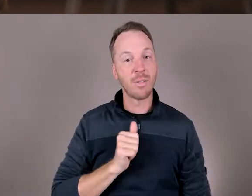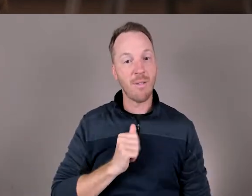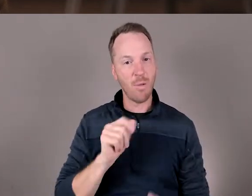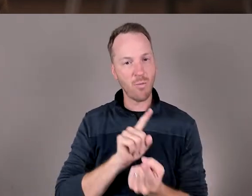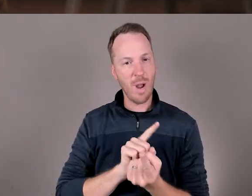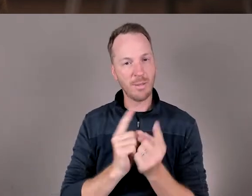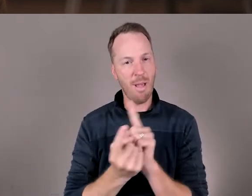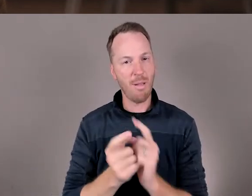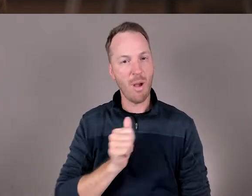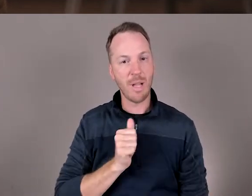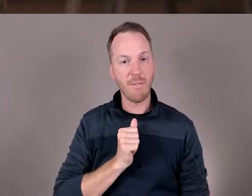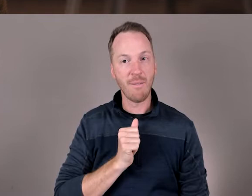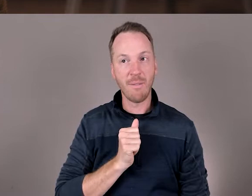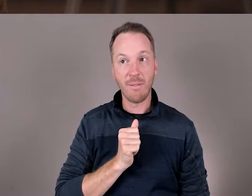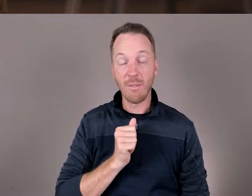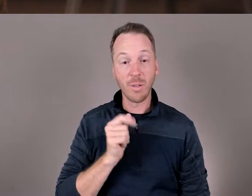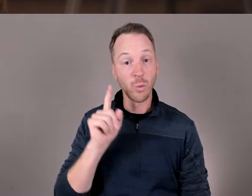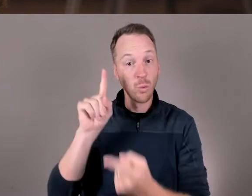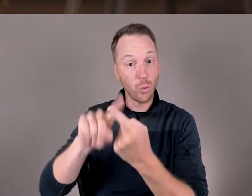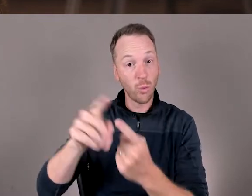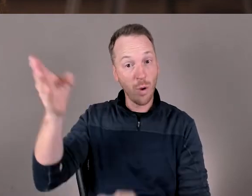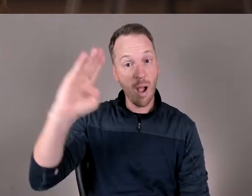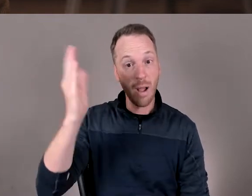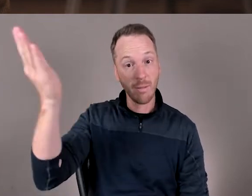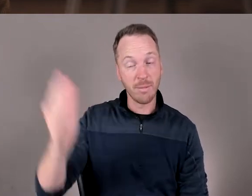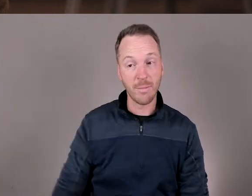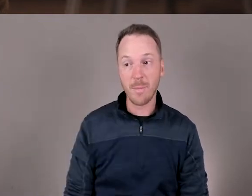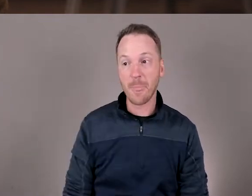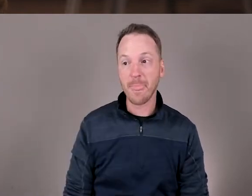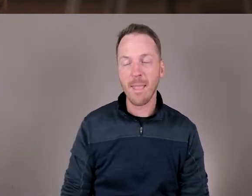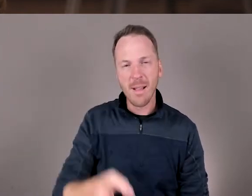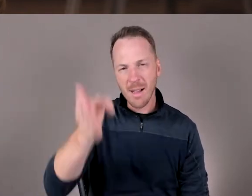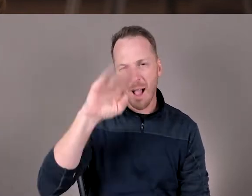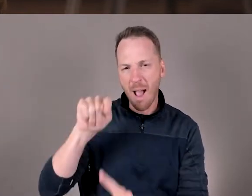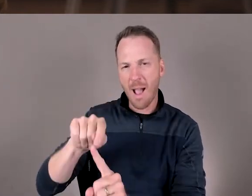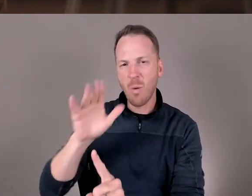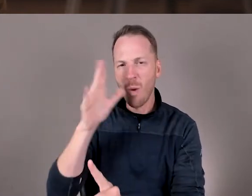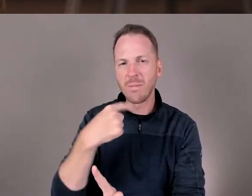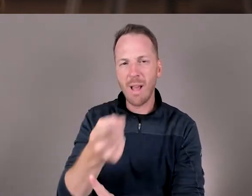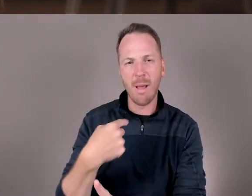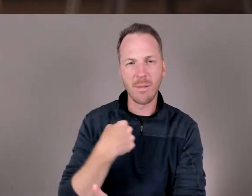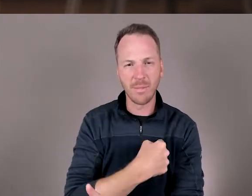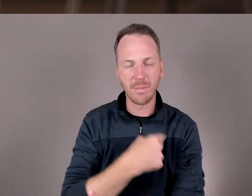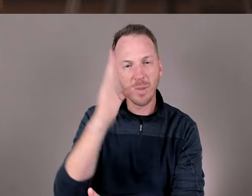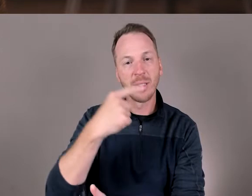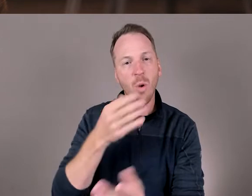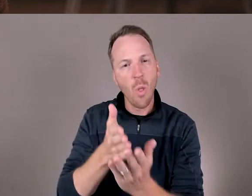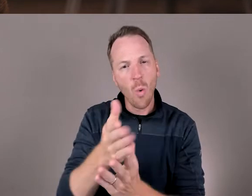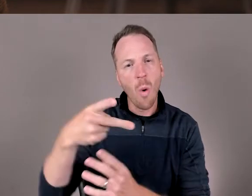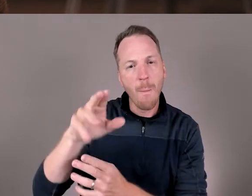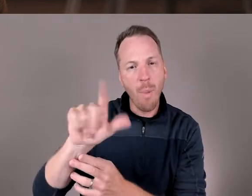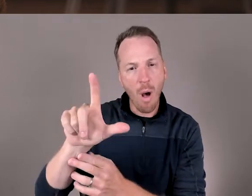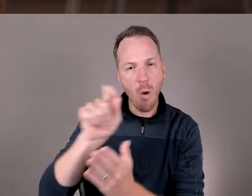reconcile ourselves to God. I'll let God speak to this. God says through the Apostle Paul